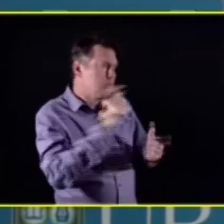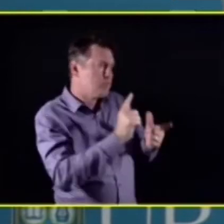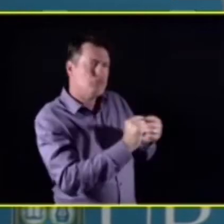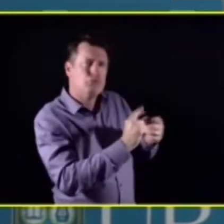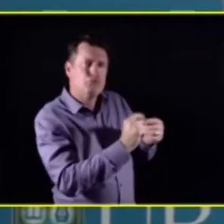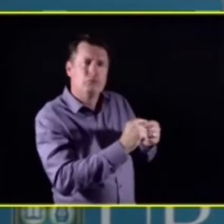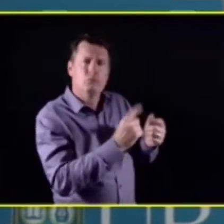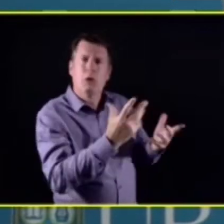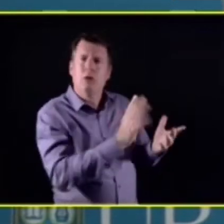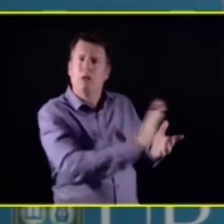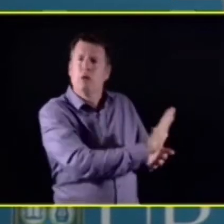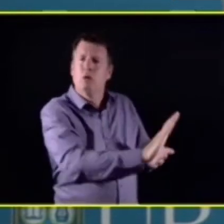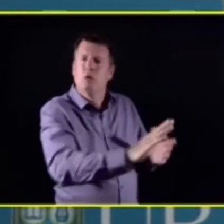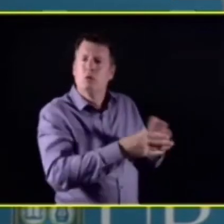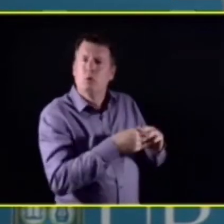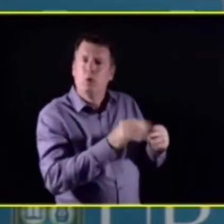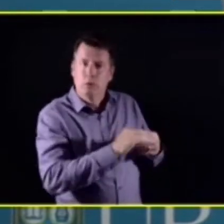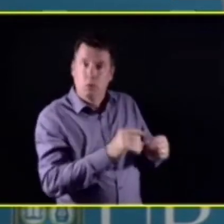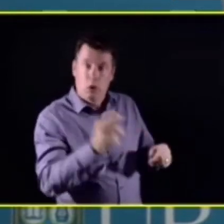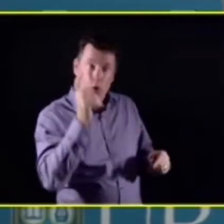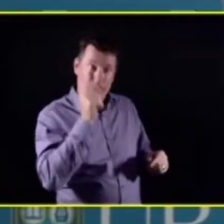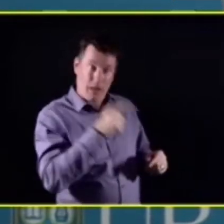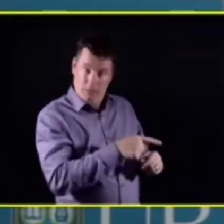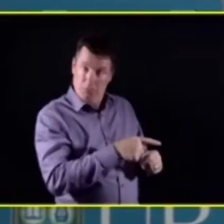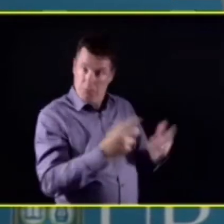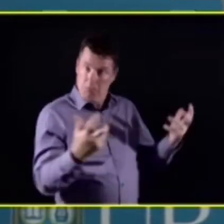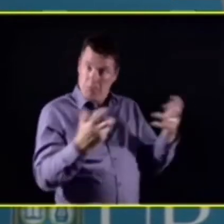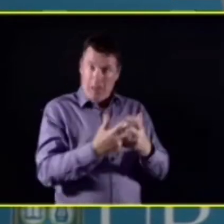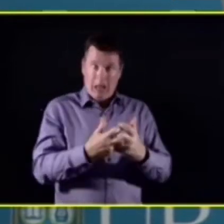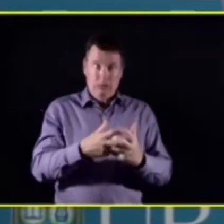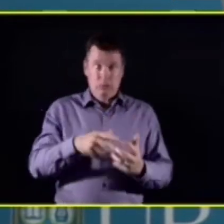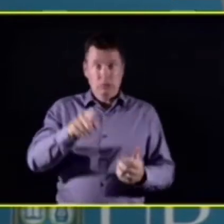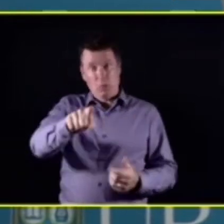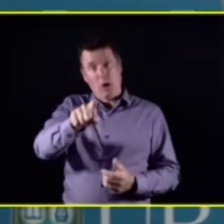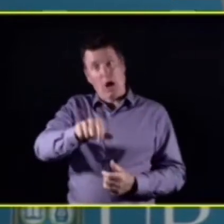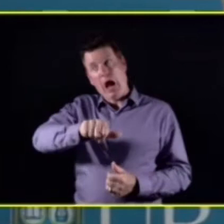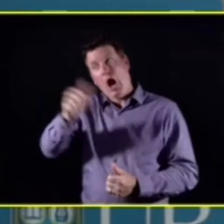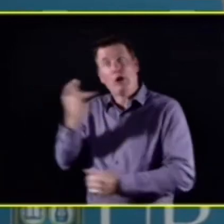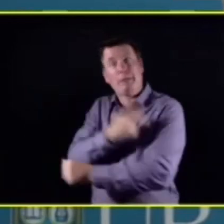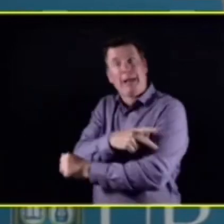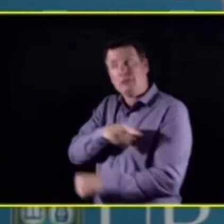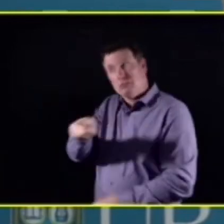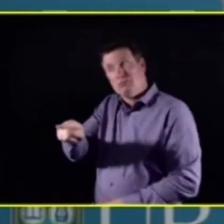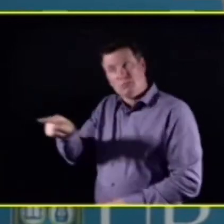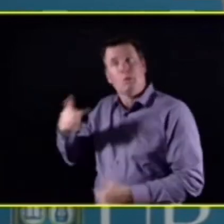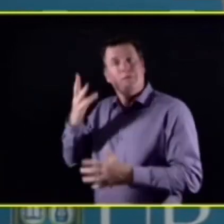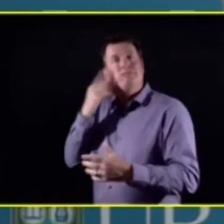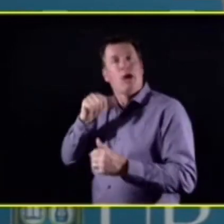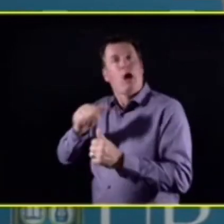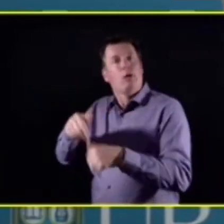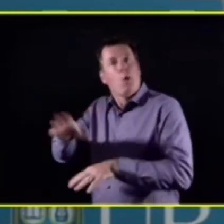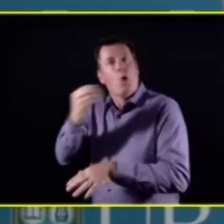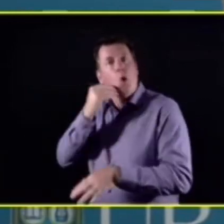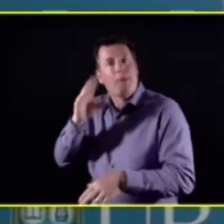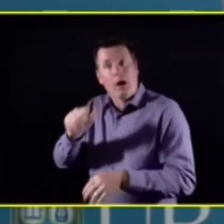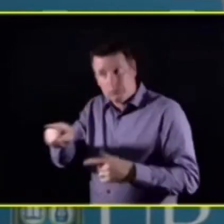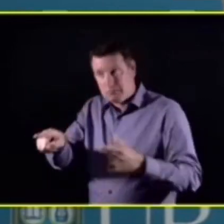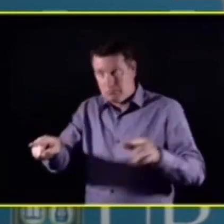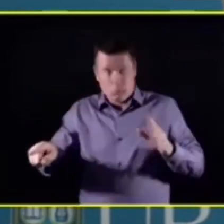look like kind of across the board? I think he's pretty typical. Once they are able to come home from the